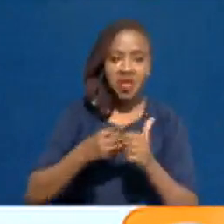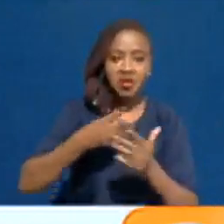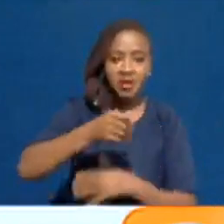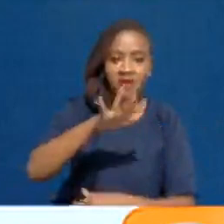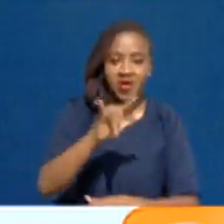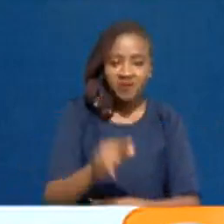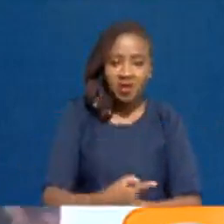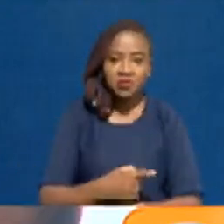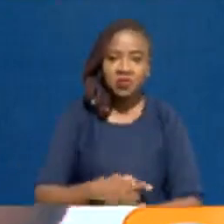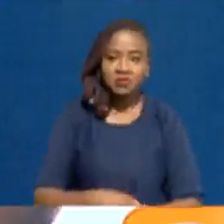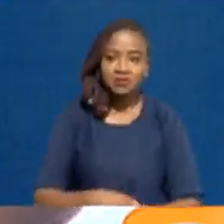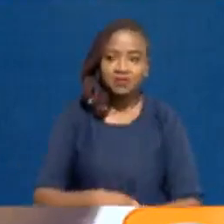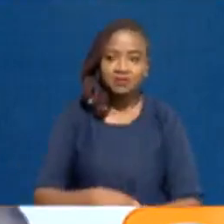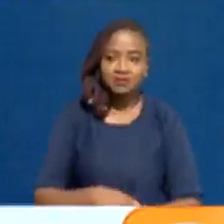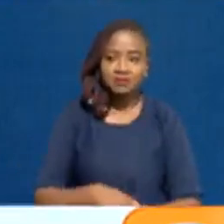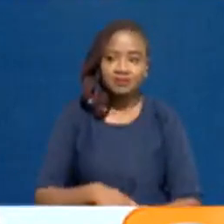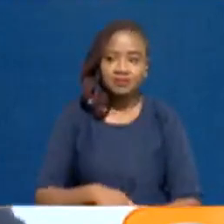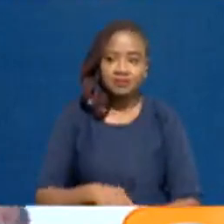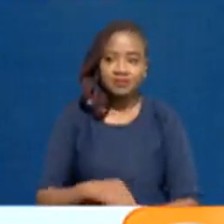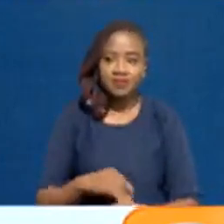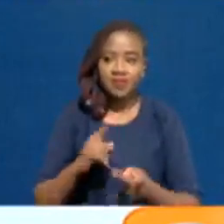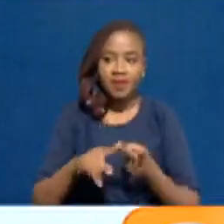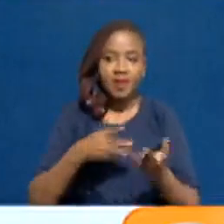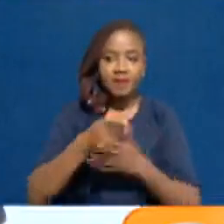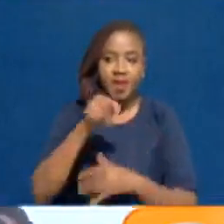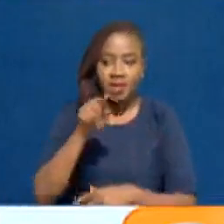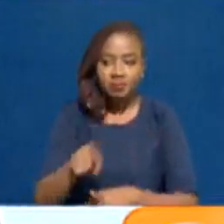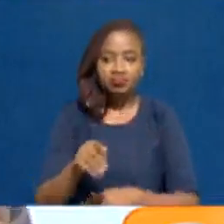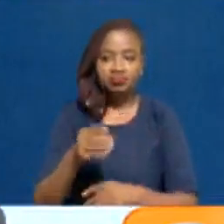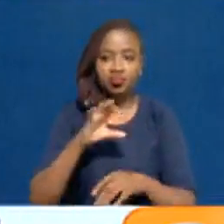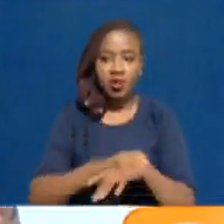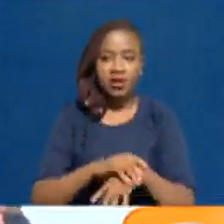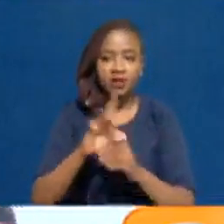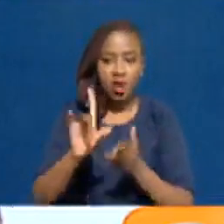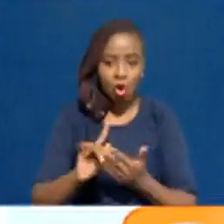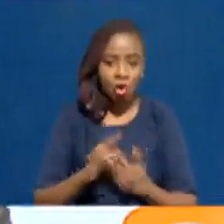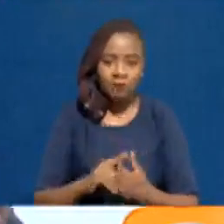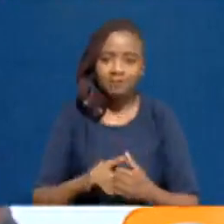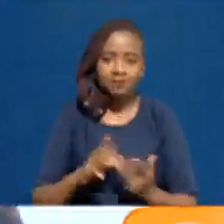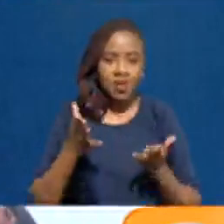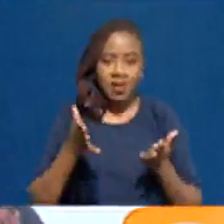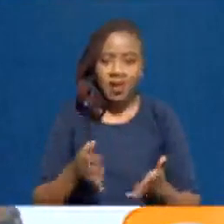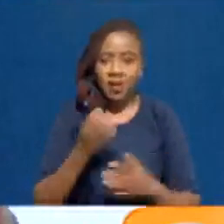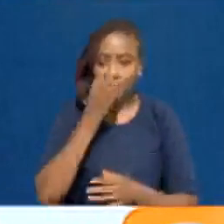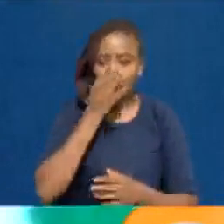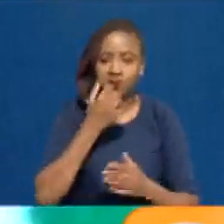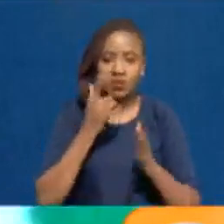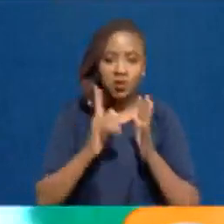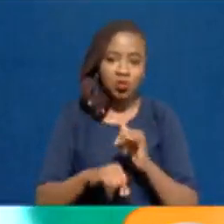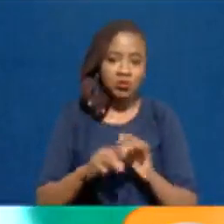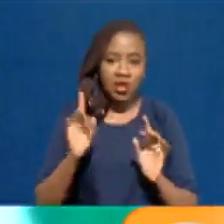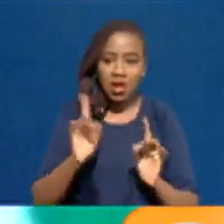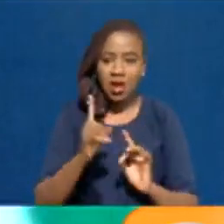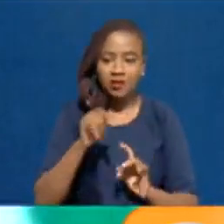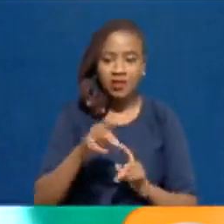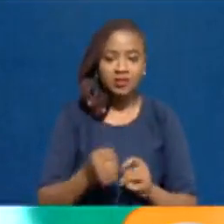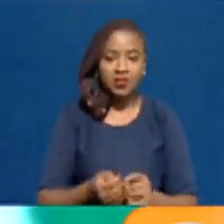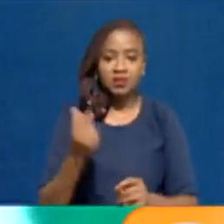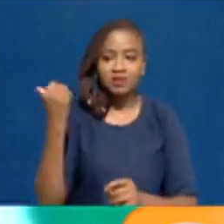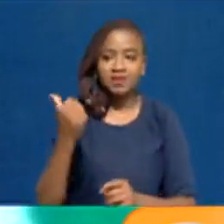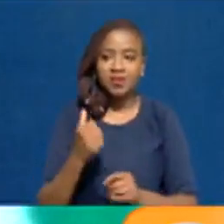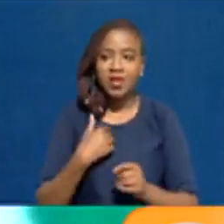1,500. Jaza hii ulipe shilingi 1,500 ndio upate mkopo. Sasa rais alisema hiyo hakuna. Denial of